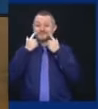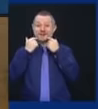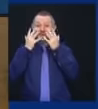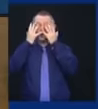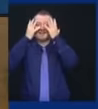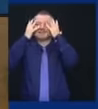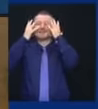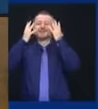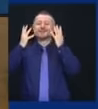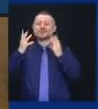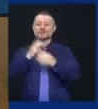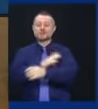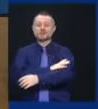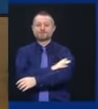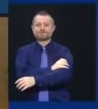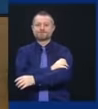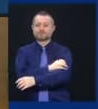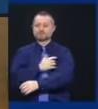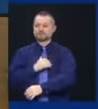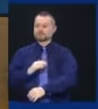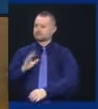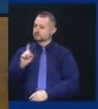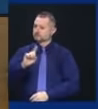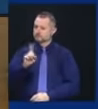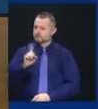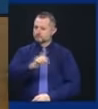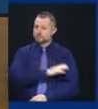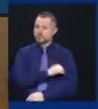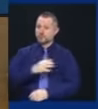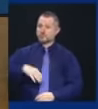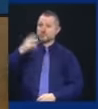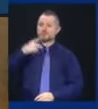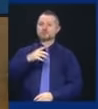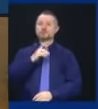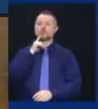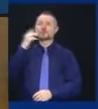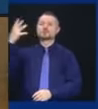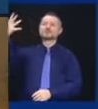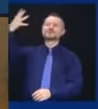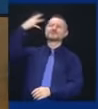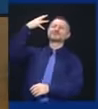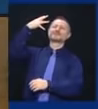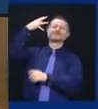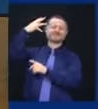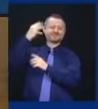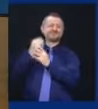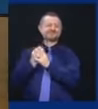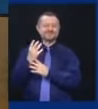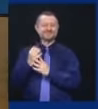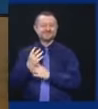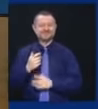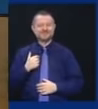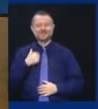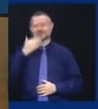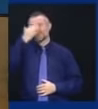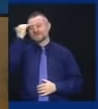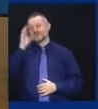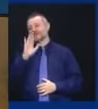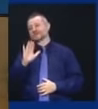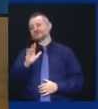is a sign of spring and also forgetting sunscreen. But put that aside for a